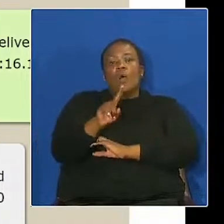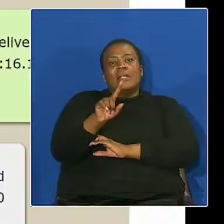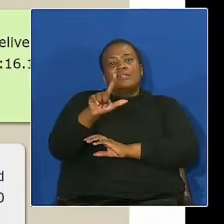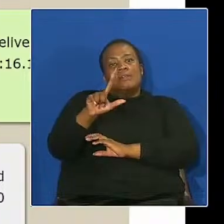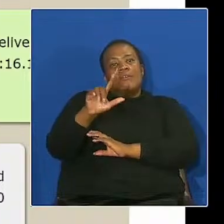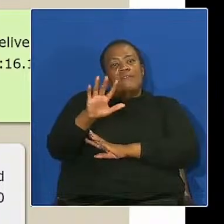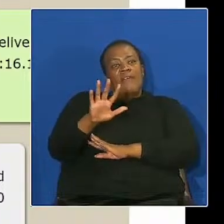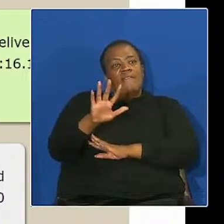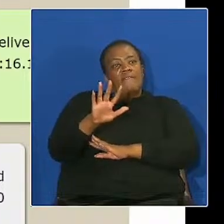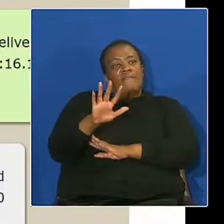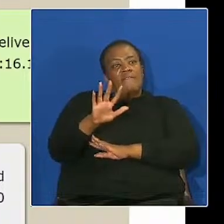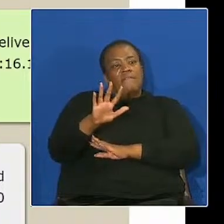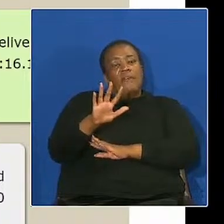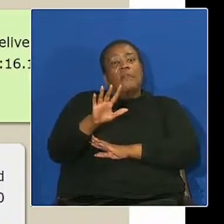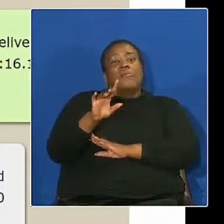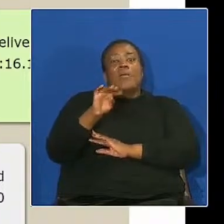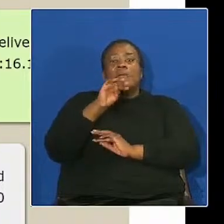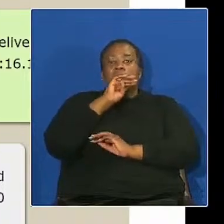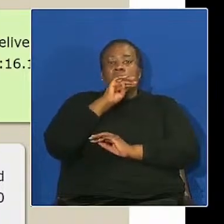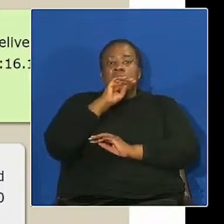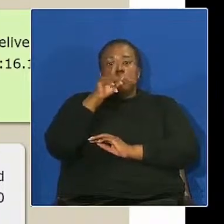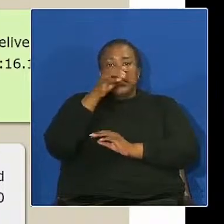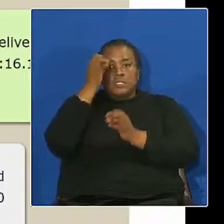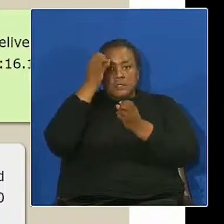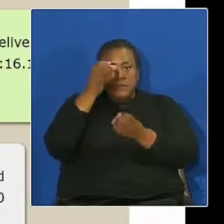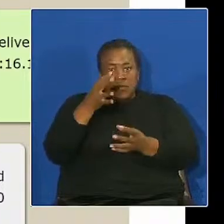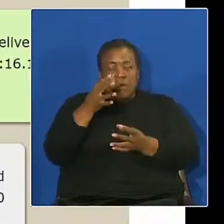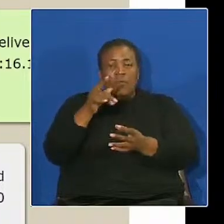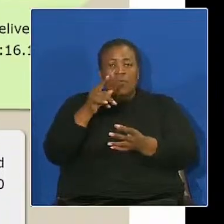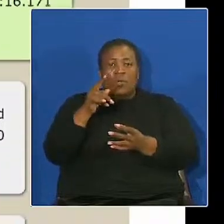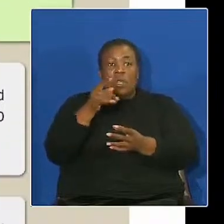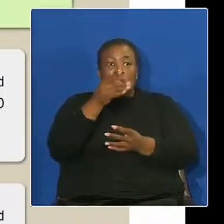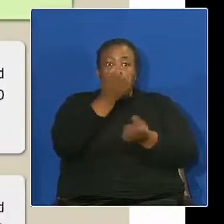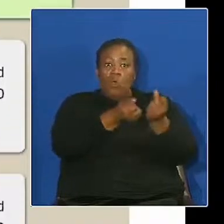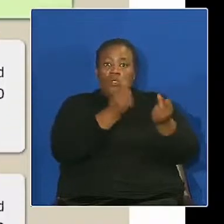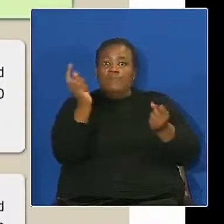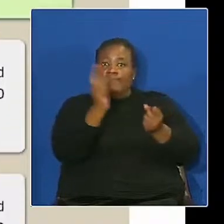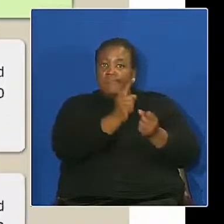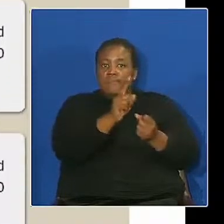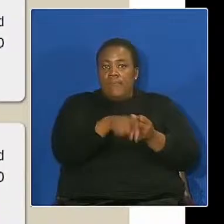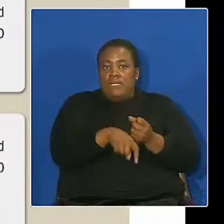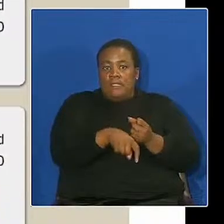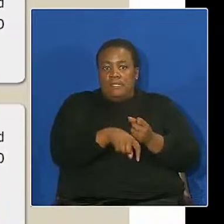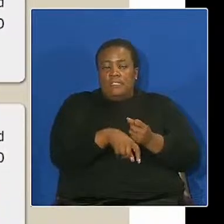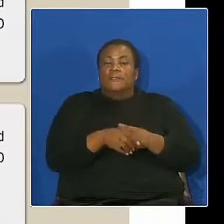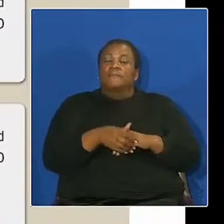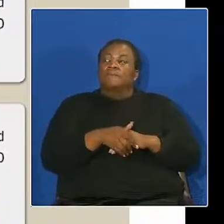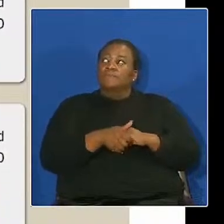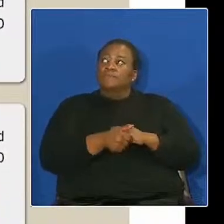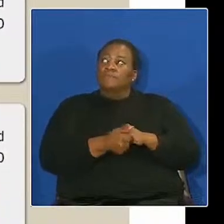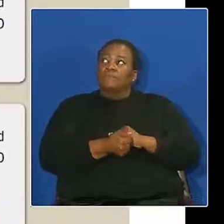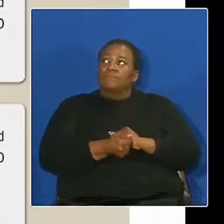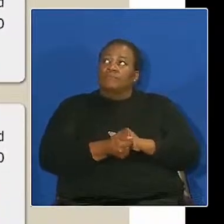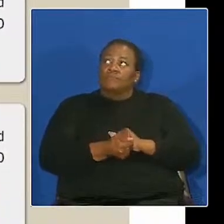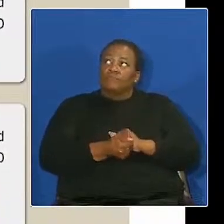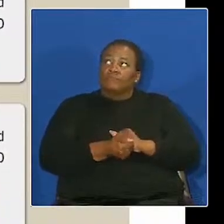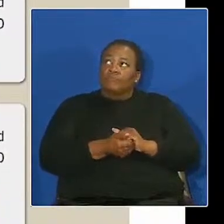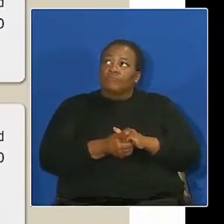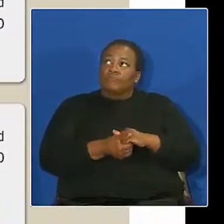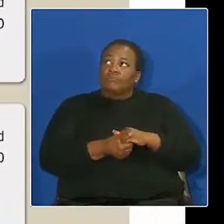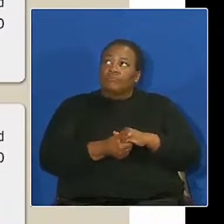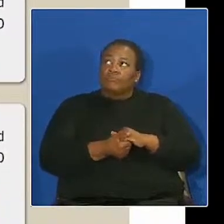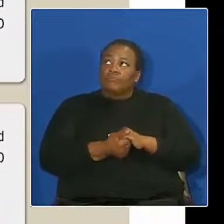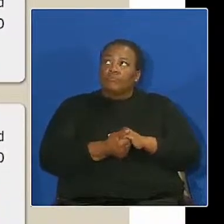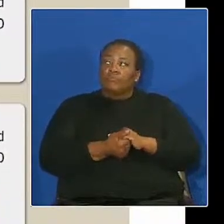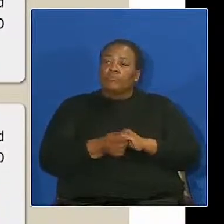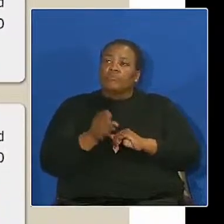J175, which is the notice to appear at court. It's following. And then Mr. Matlala